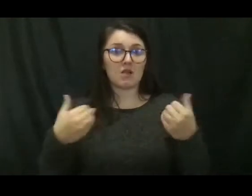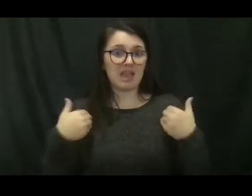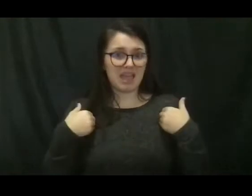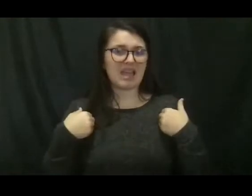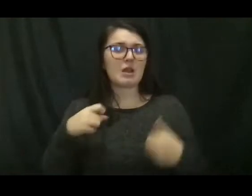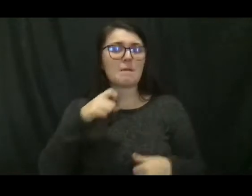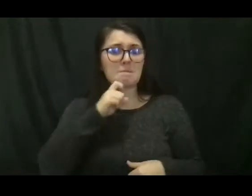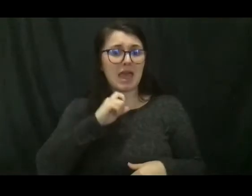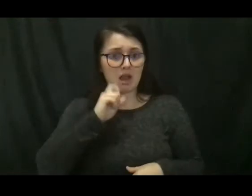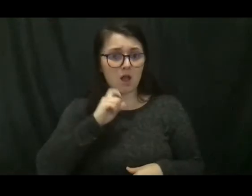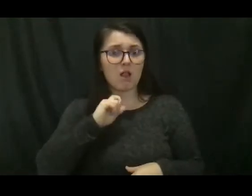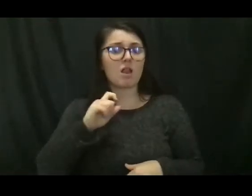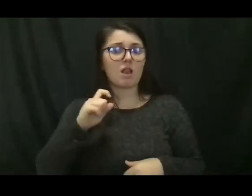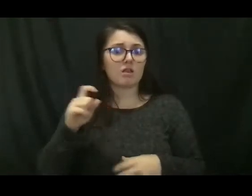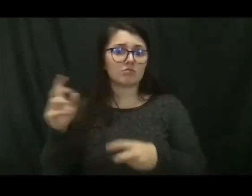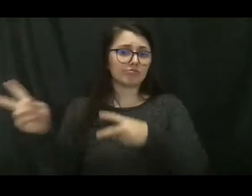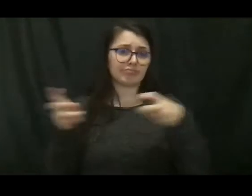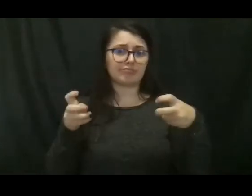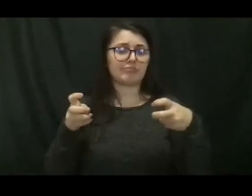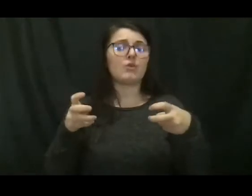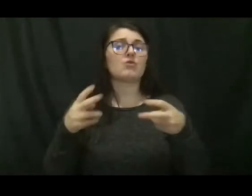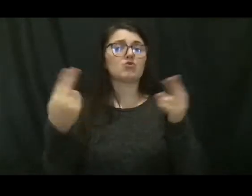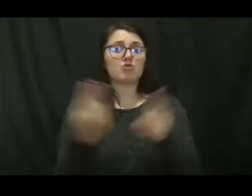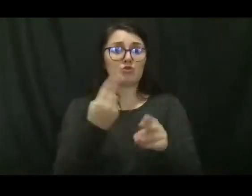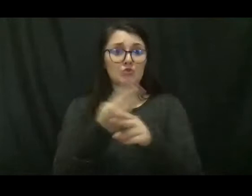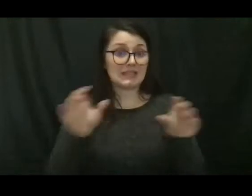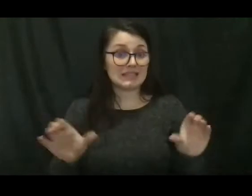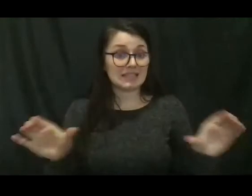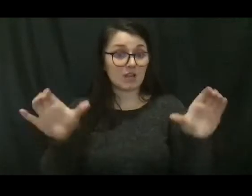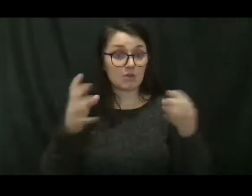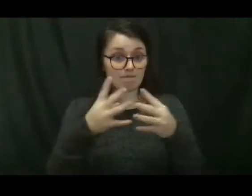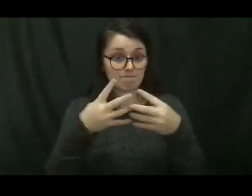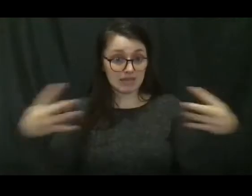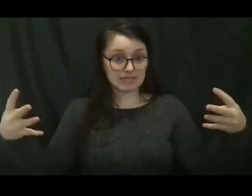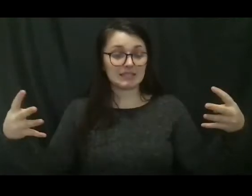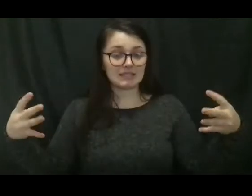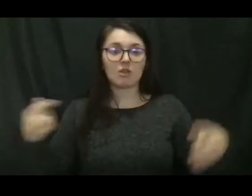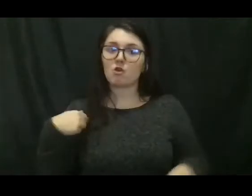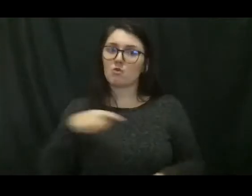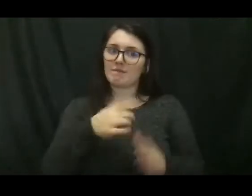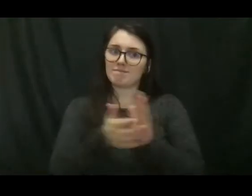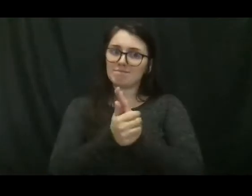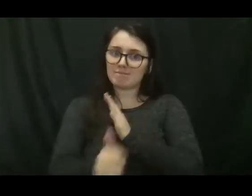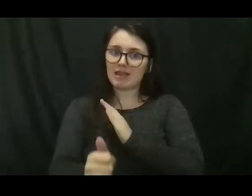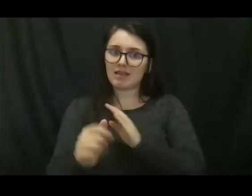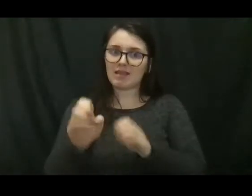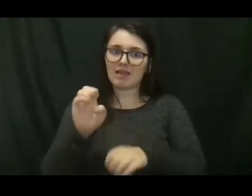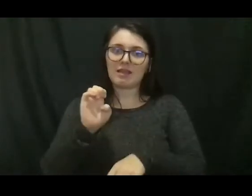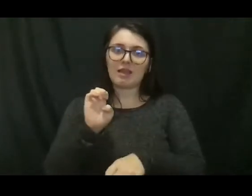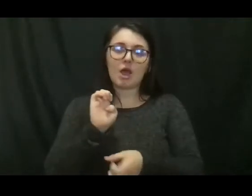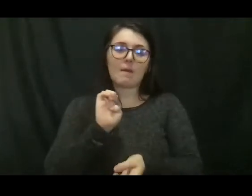we use to decorate our fence. And we have some really talented employees here at Bring who love to make